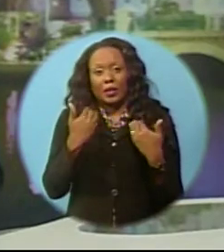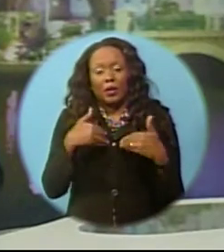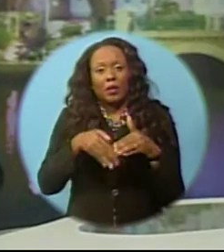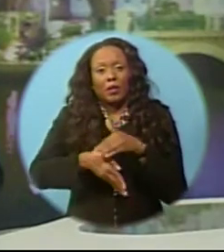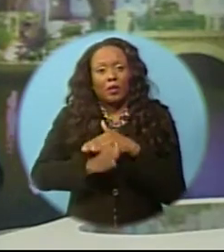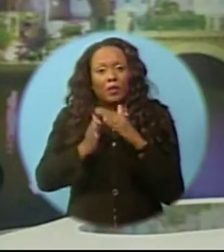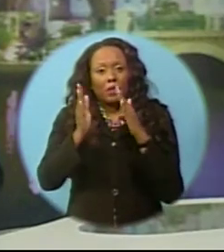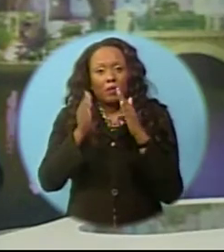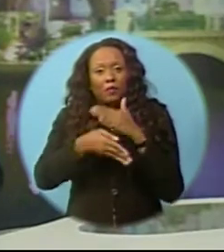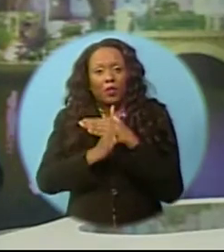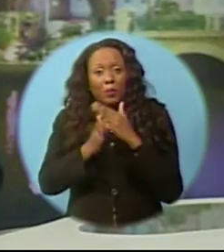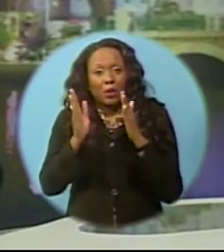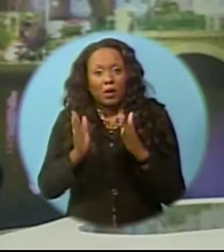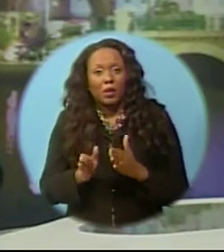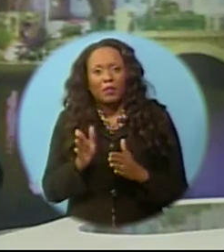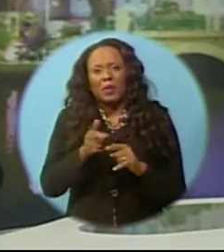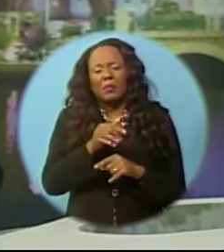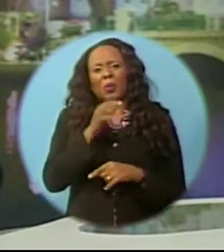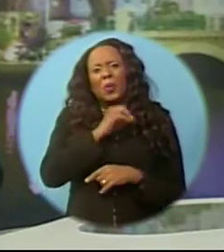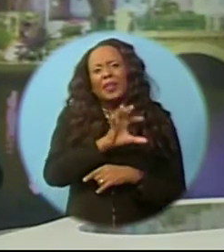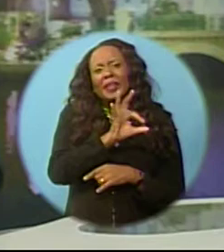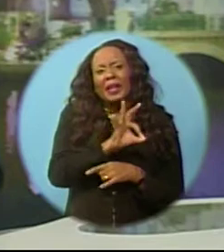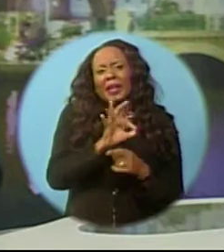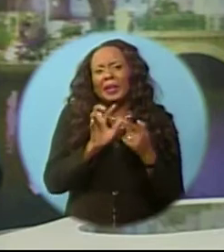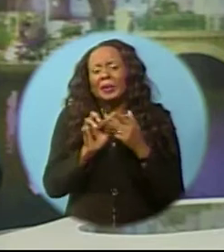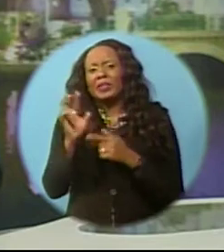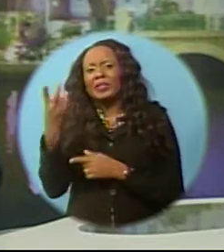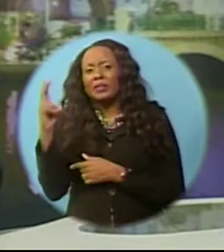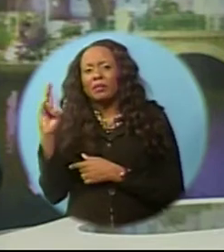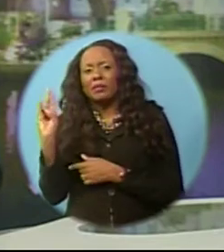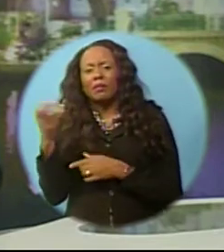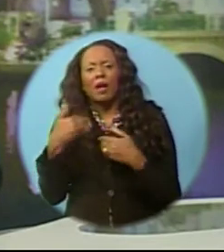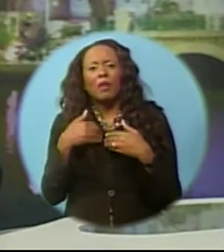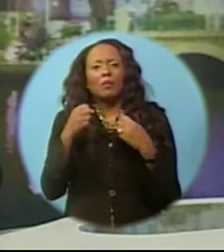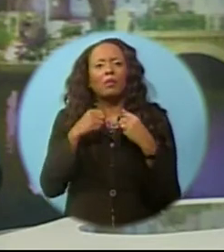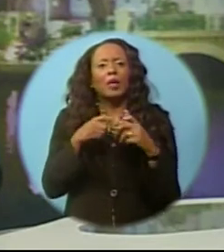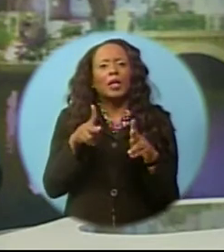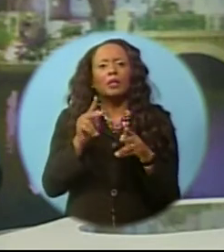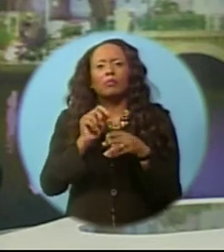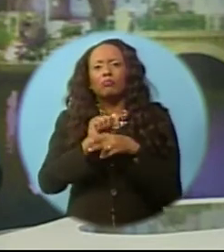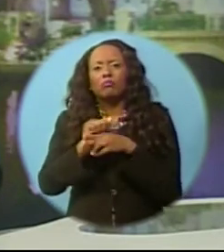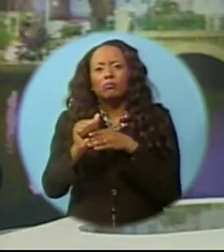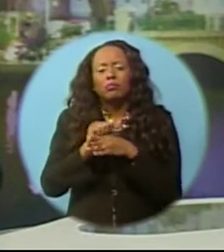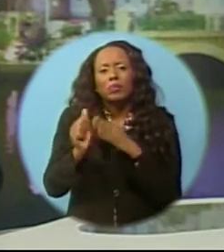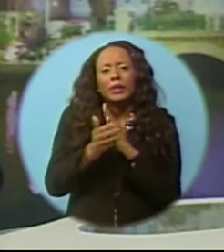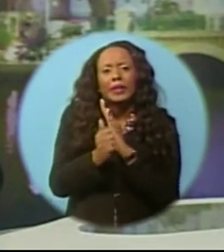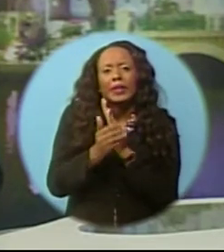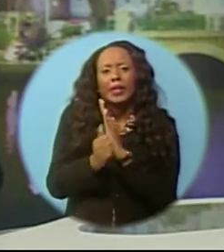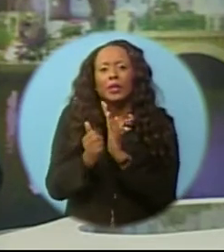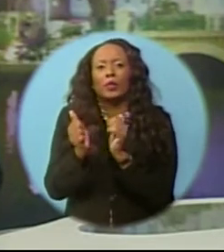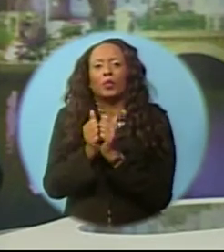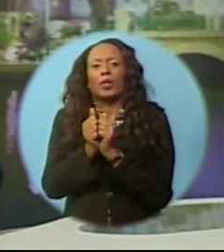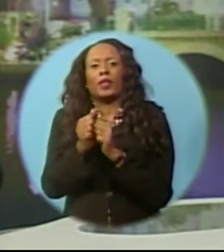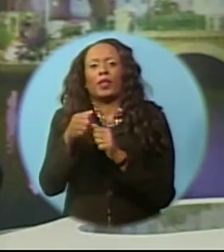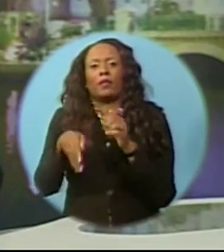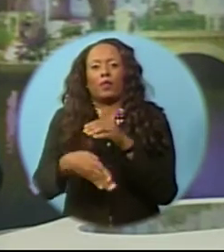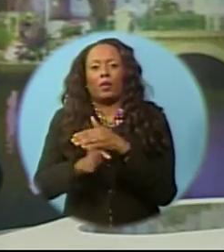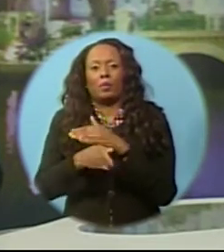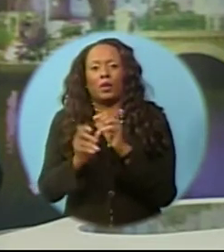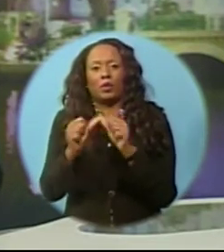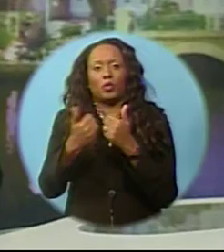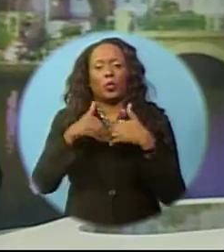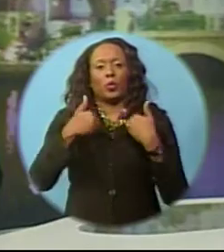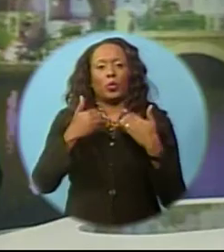footballers between the ages of 9 and 17 will have the opportunity to hone their skills in the Barbados Football Association's